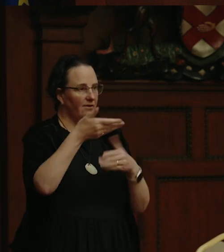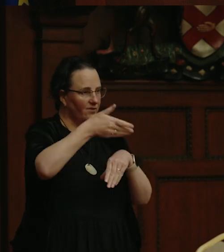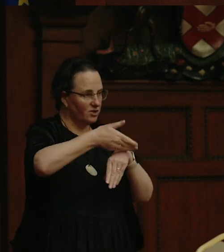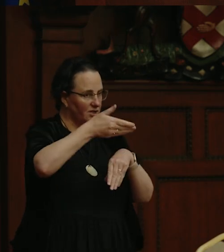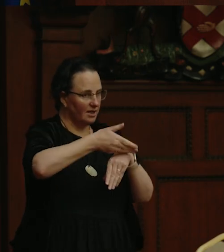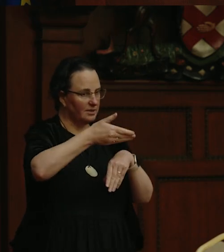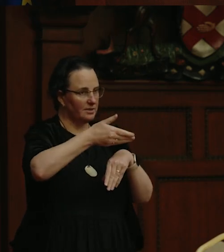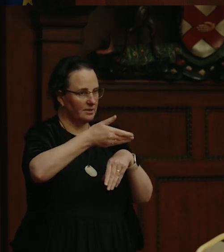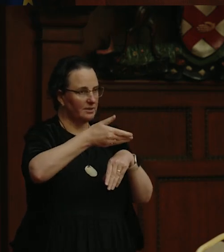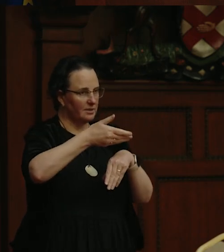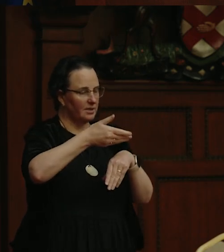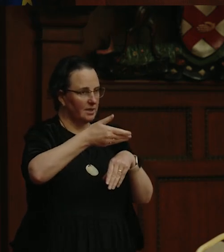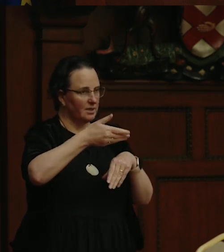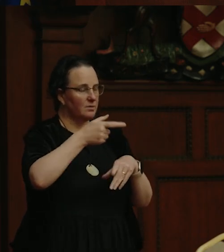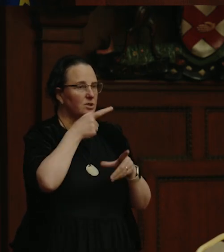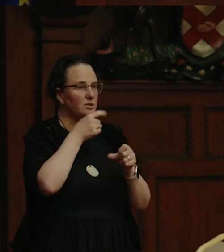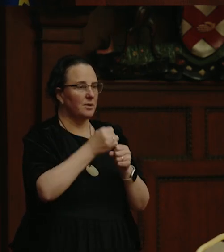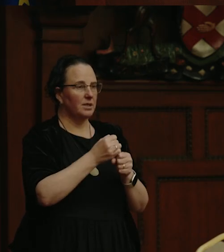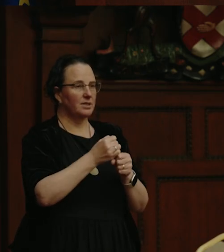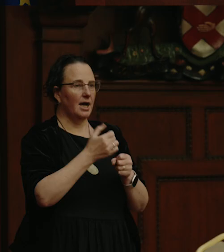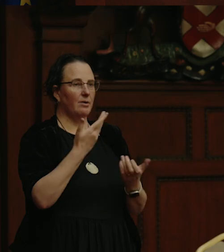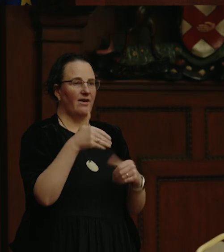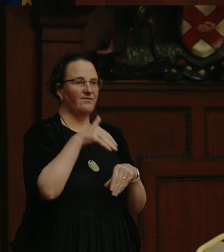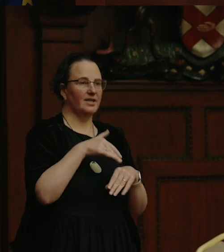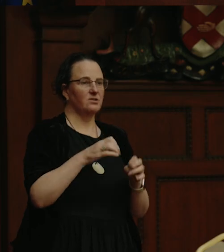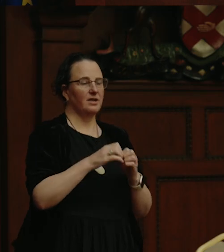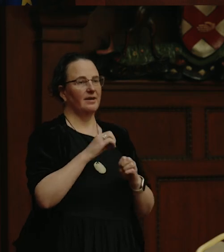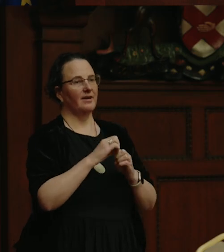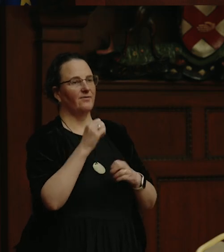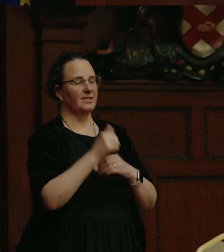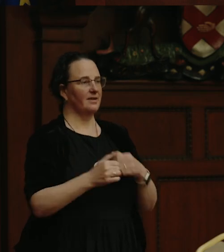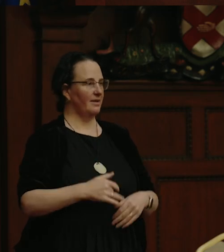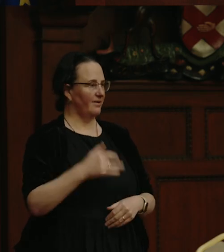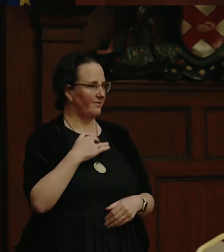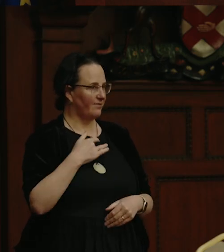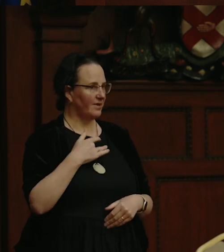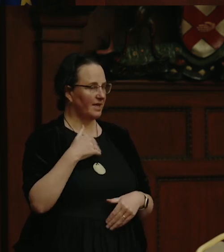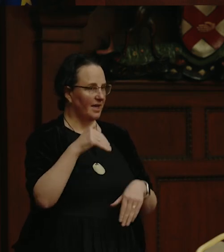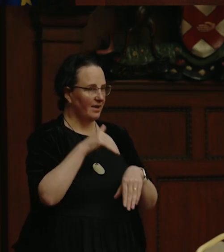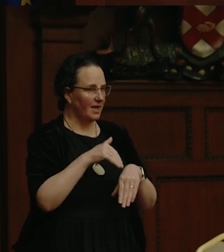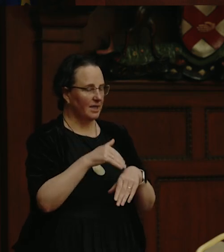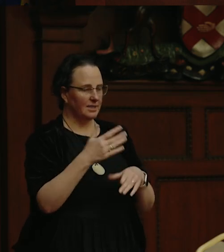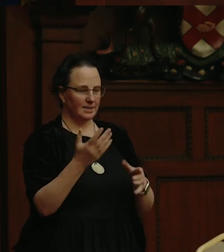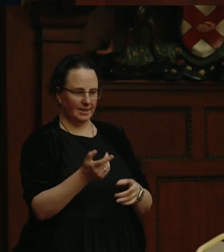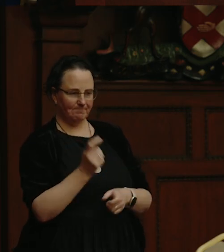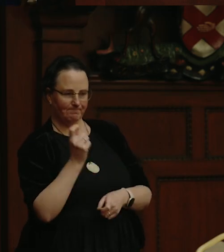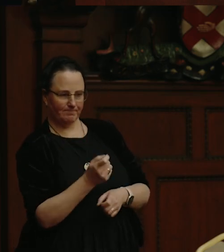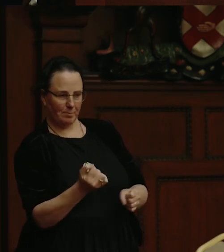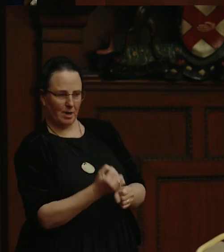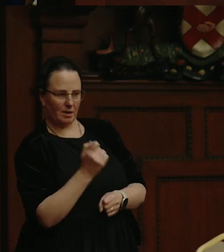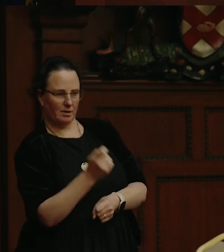encapsulating the impact throughout your day of dry eye, and it puts a number on that, and